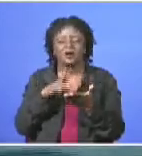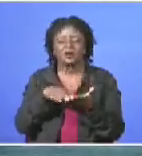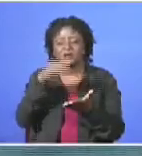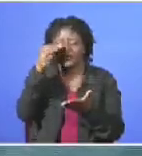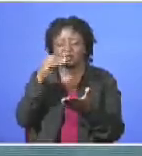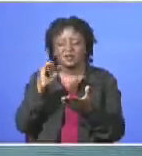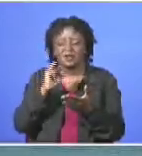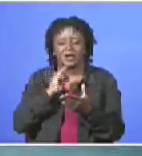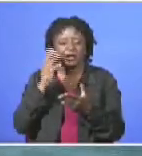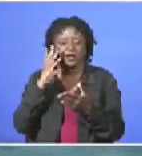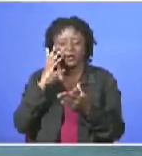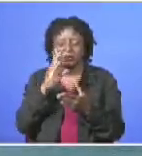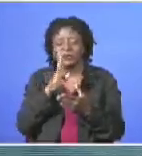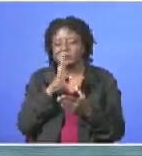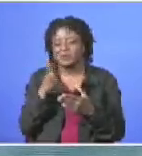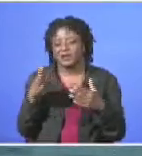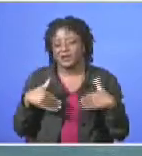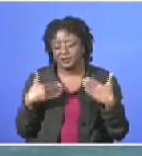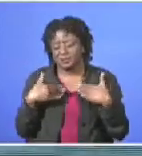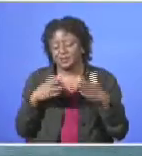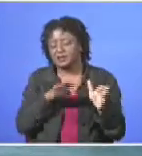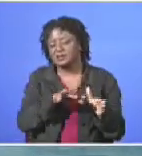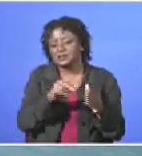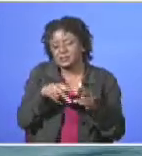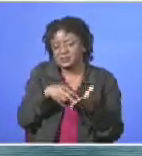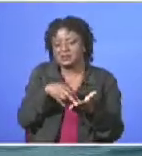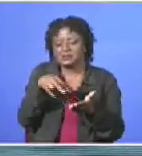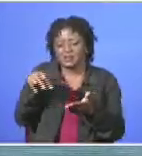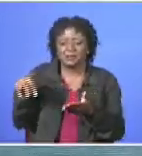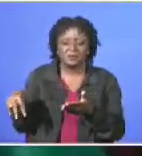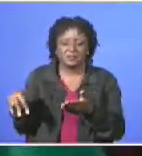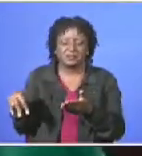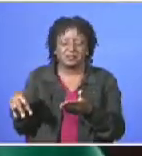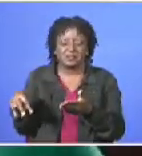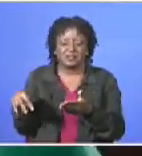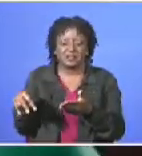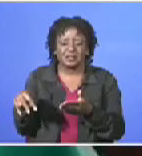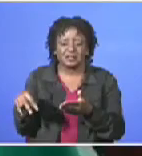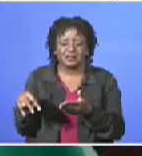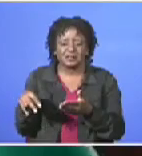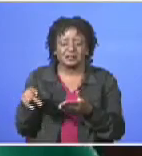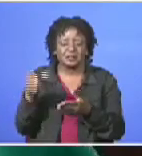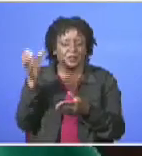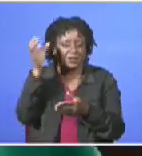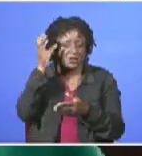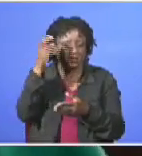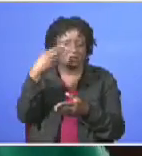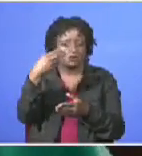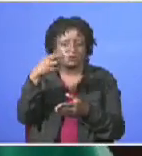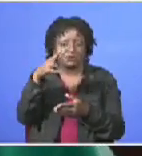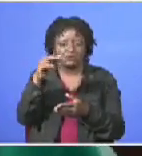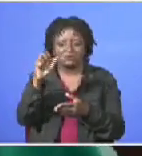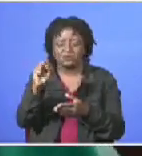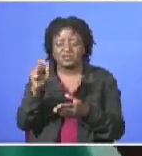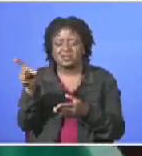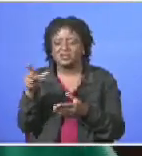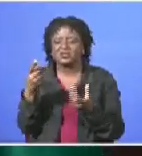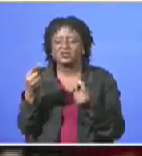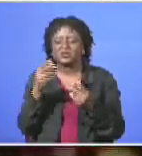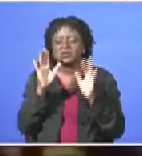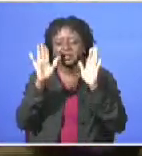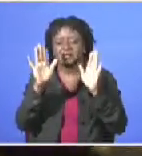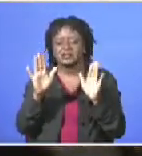step aside, you know, and once they're putting their best foot forward, like Chris now, he's doing excellent. You know, I want more guys to step up like